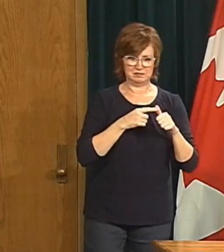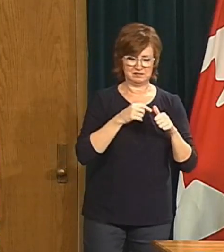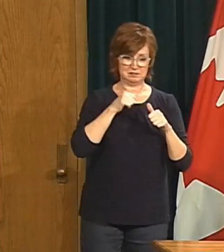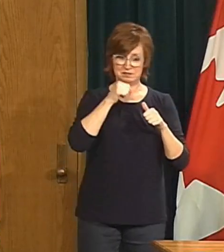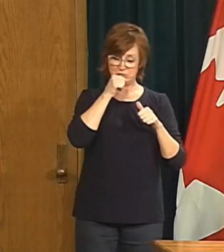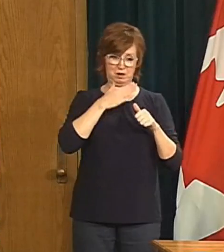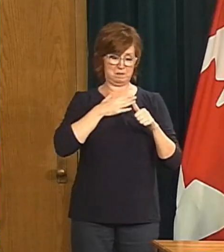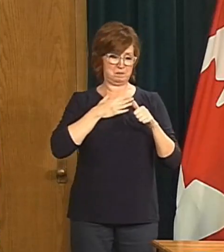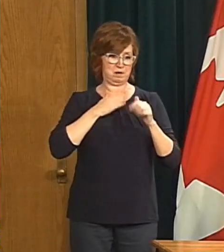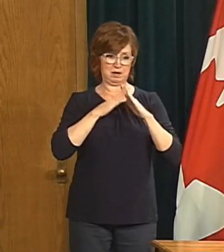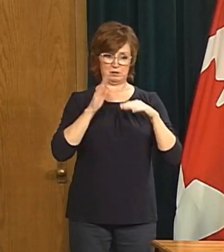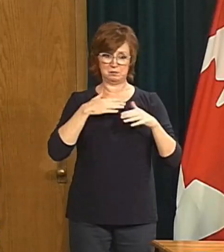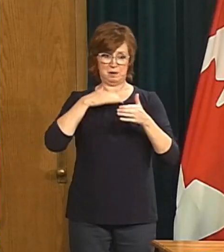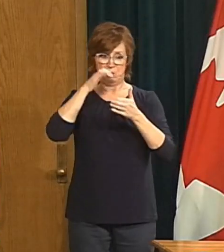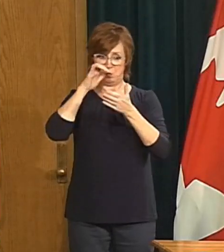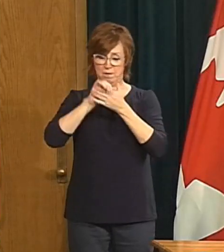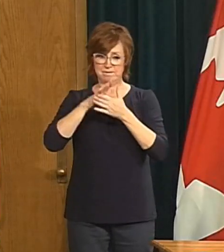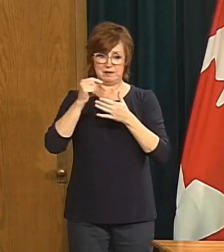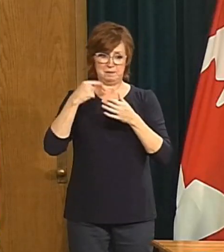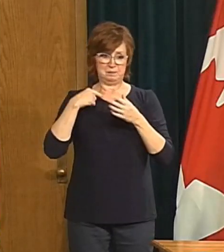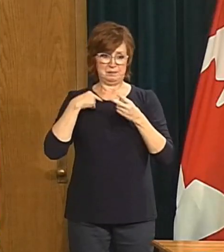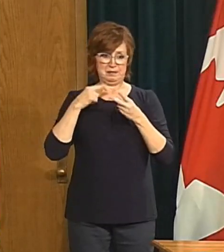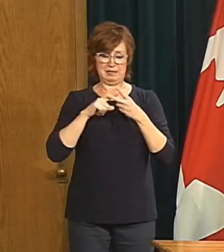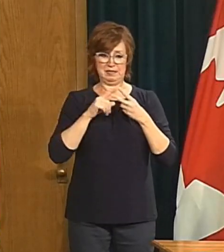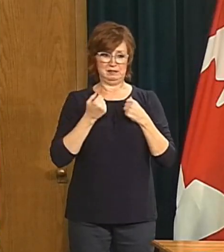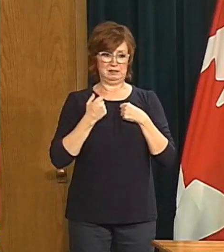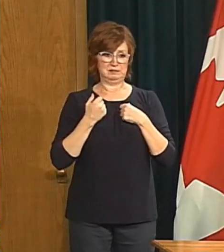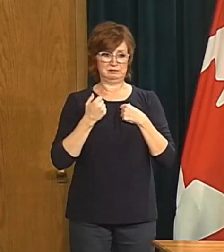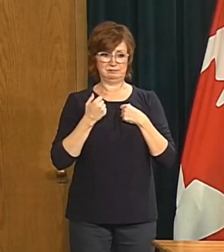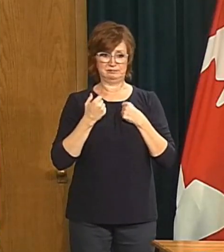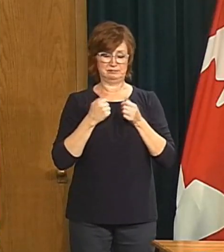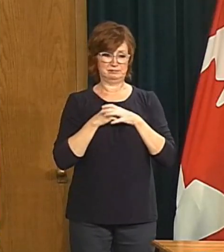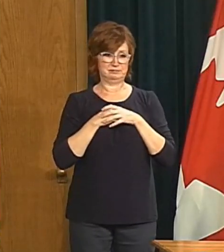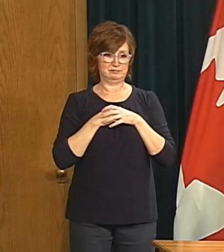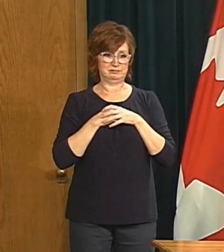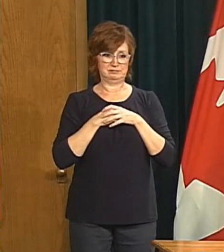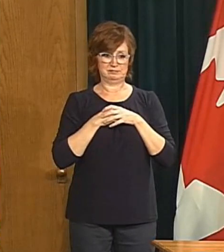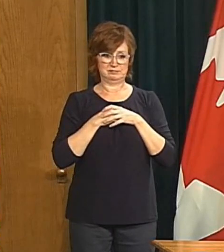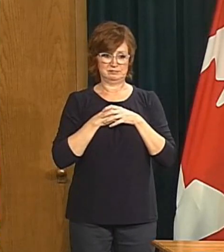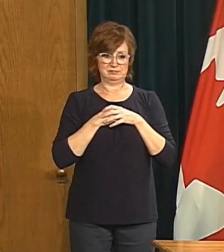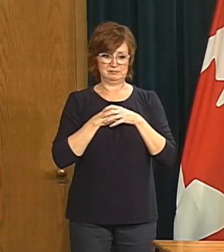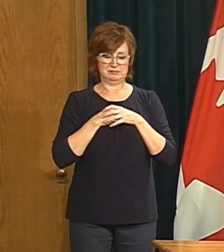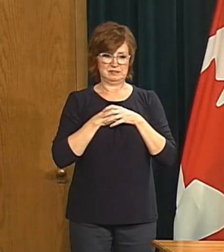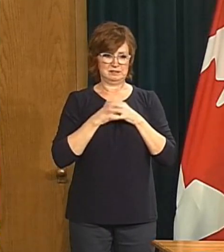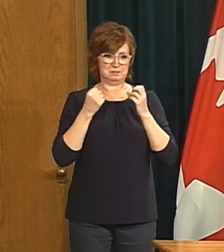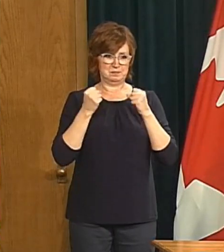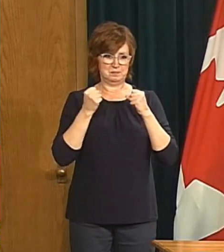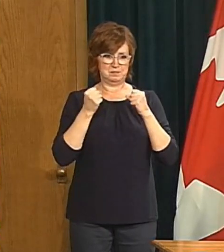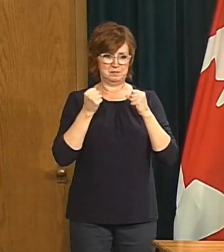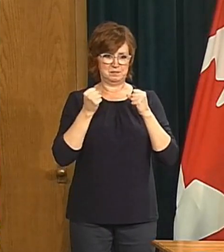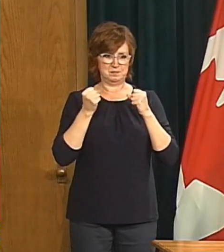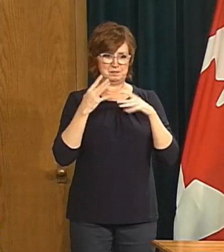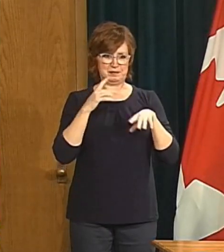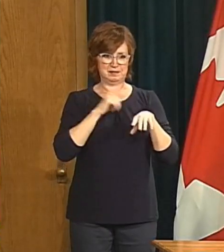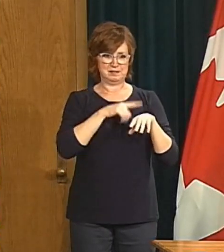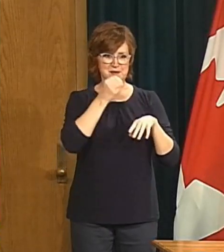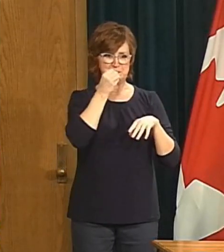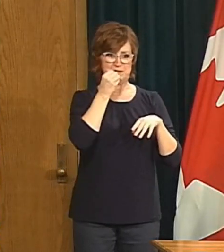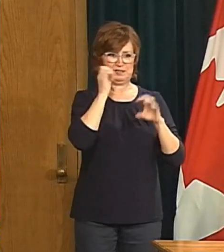place, as my wife and I had Easter dinner together multiple times this weekend, as you can tell by the size